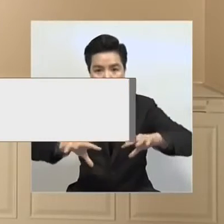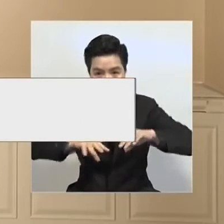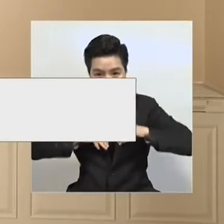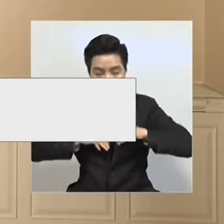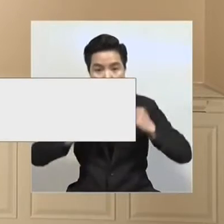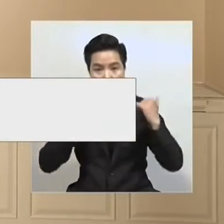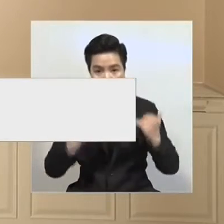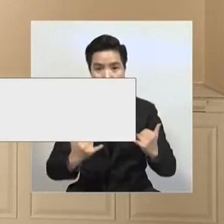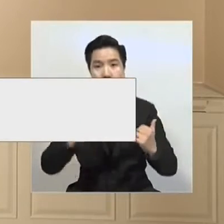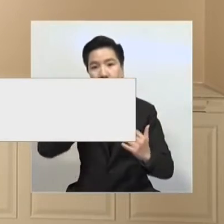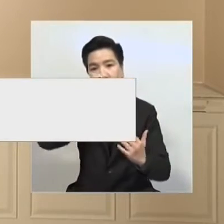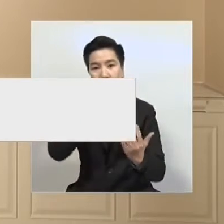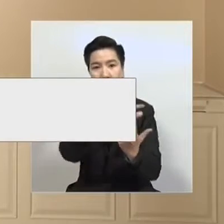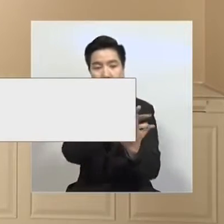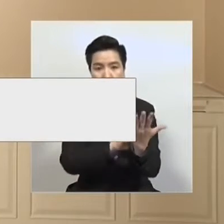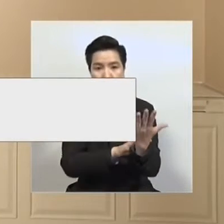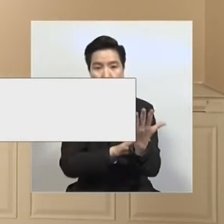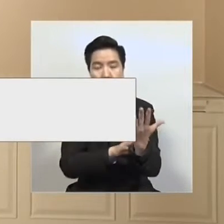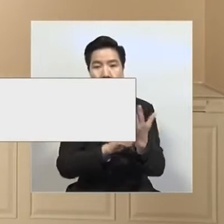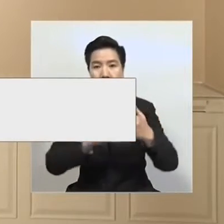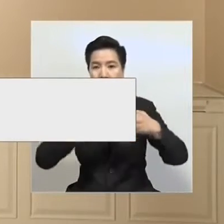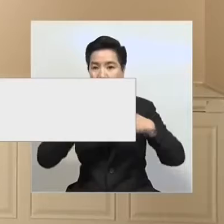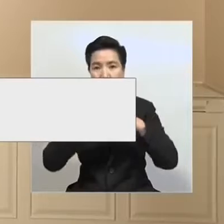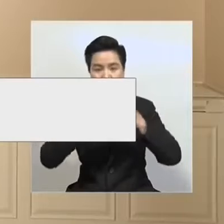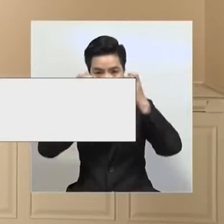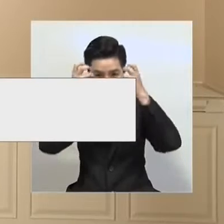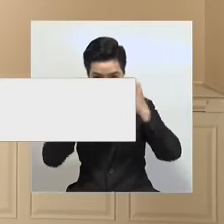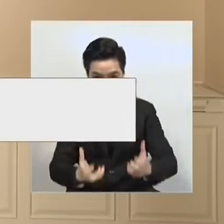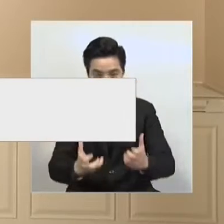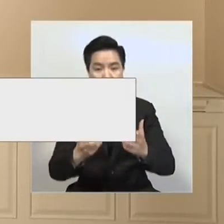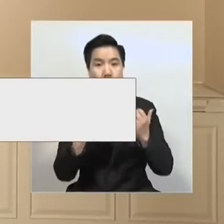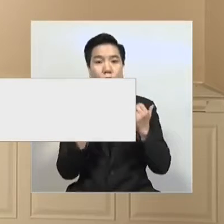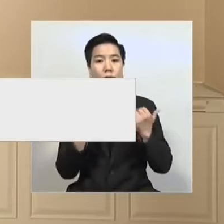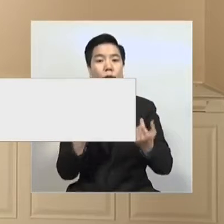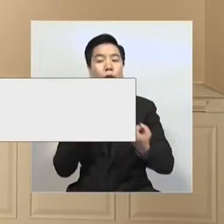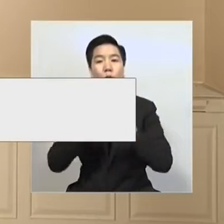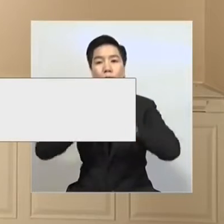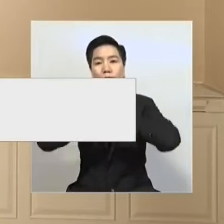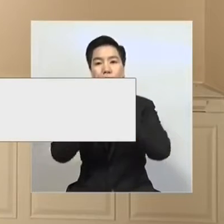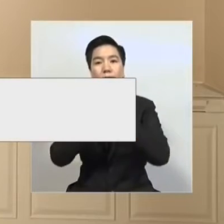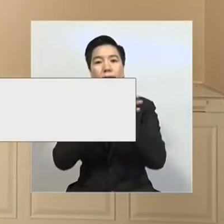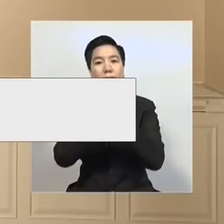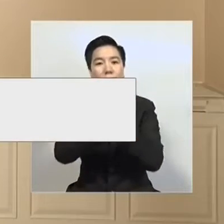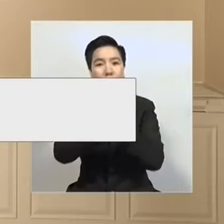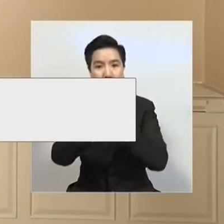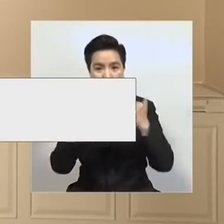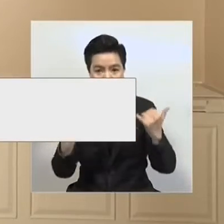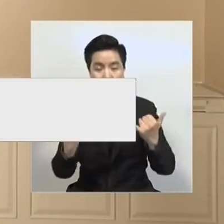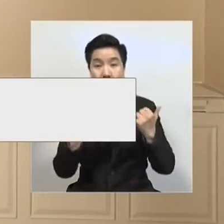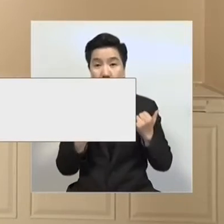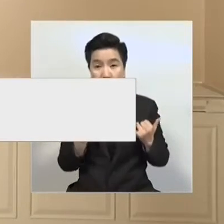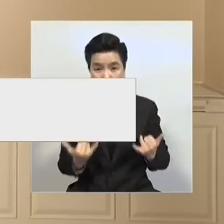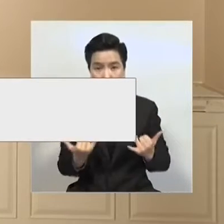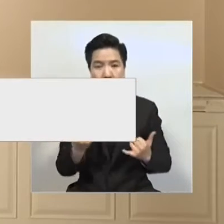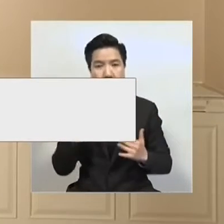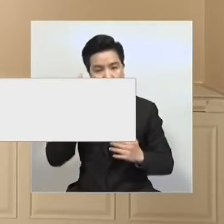grim picture of the country being dragged into an abyss of this coronavirus. But at the same time, he